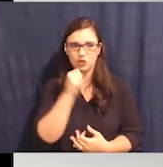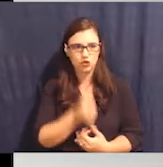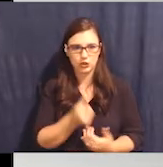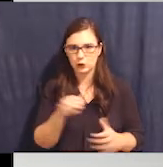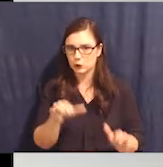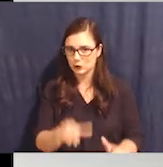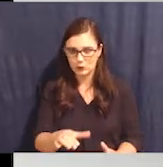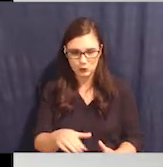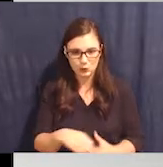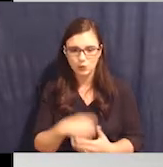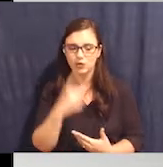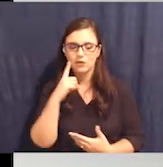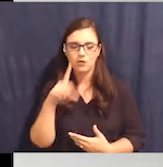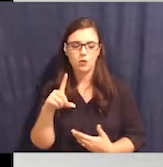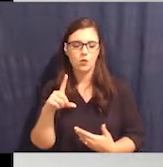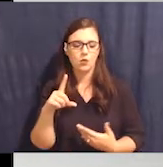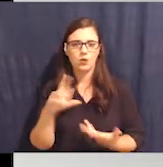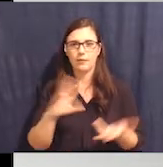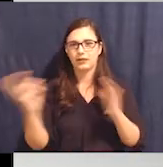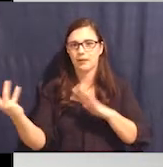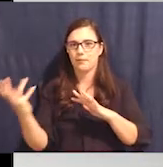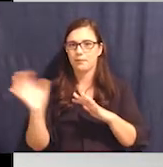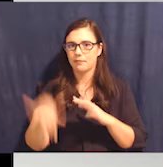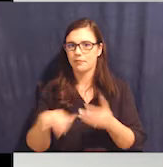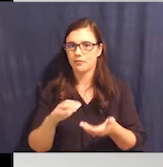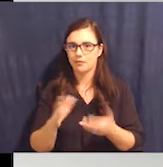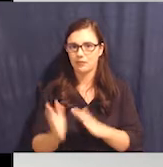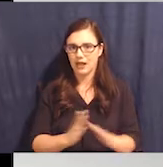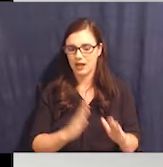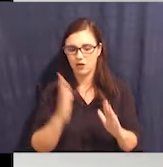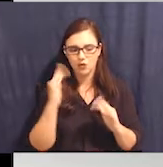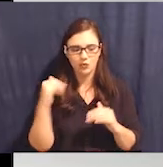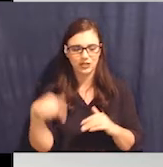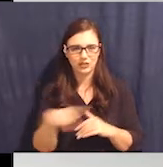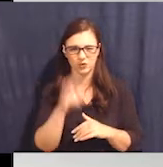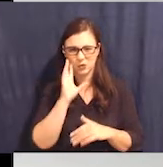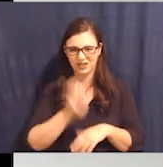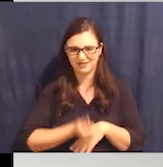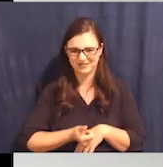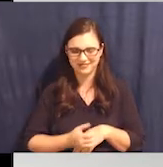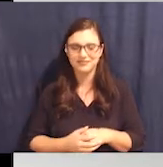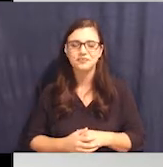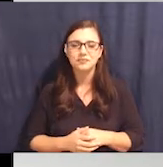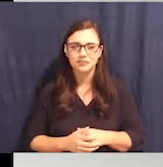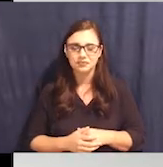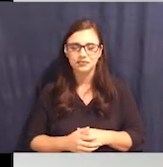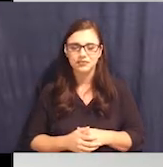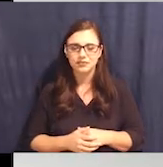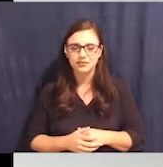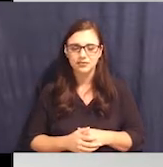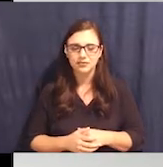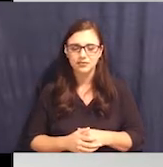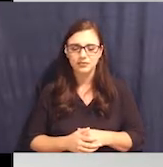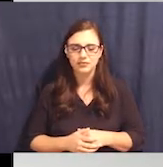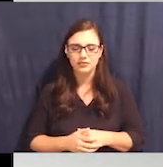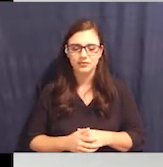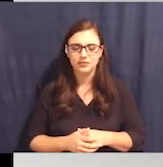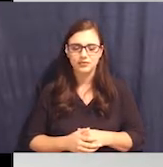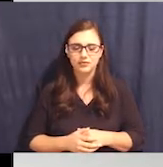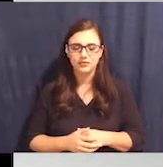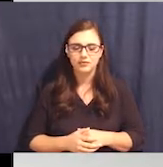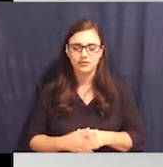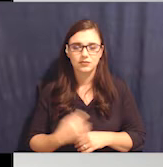family members shouldn't do to mess up the plan. Hopefully you'll put in place. And